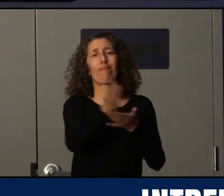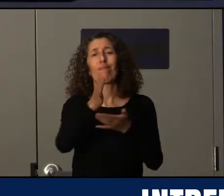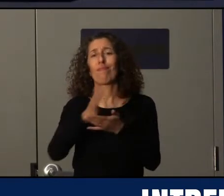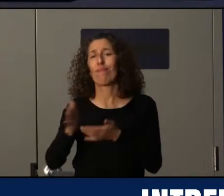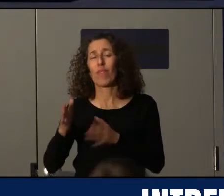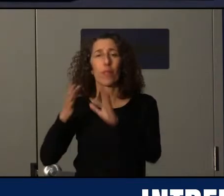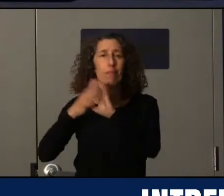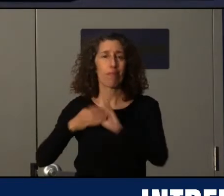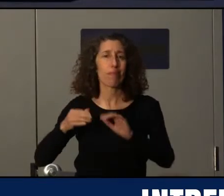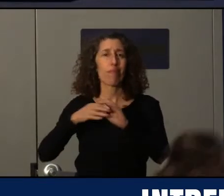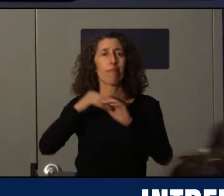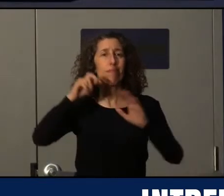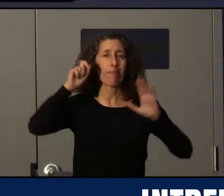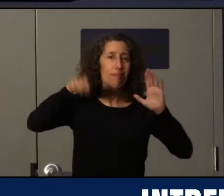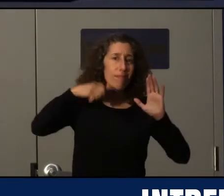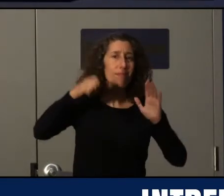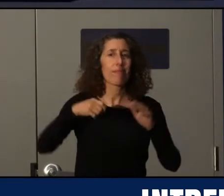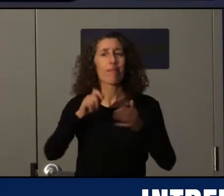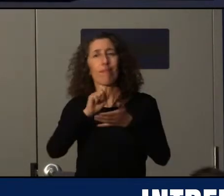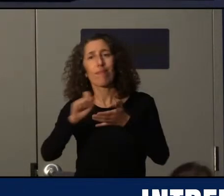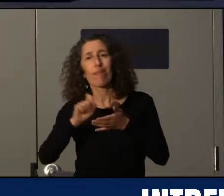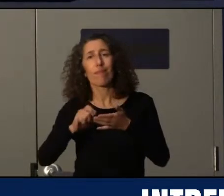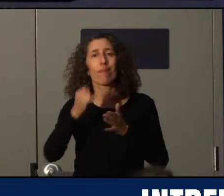be filmmaking.